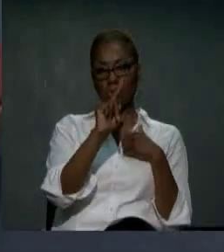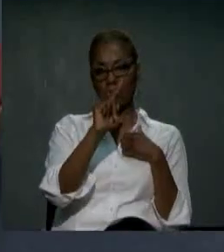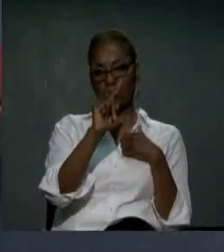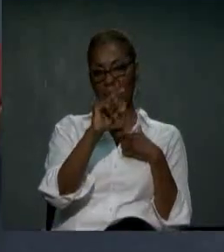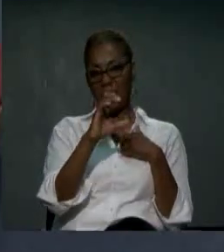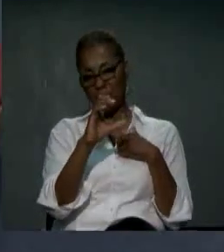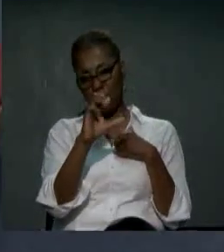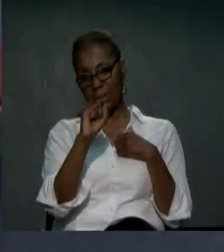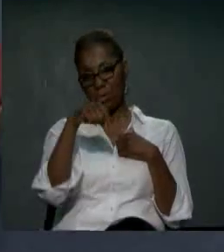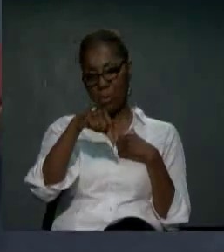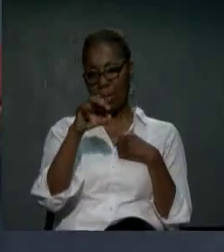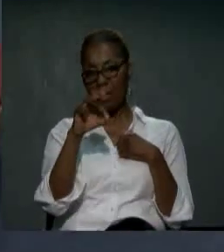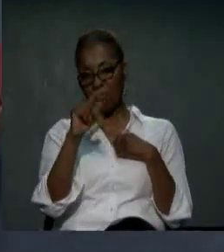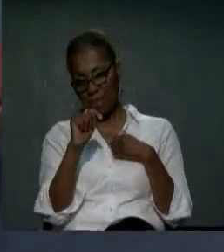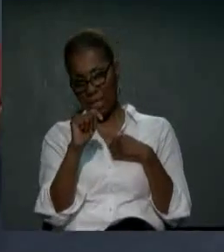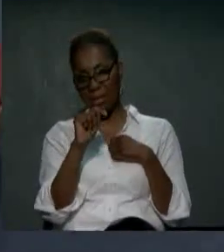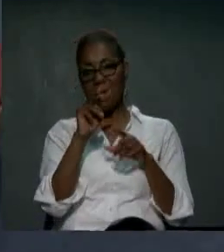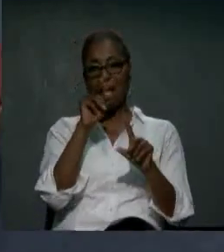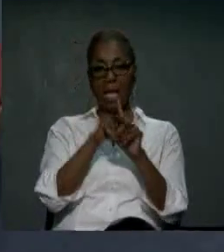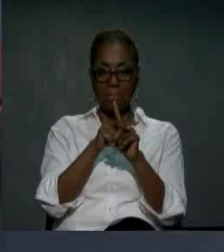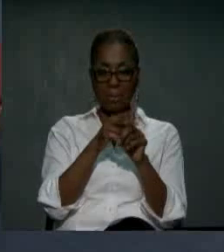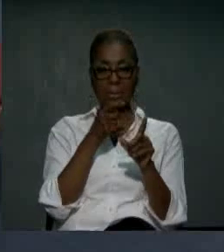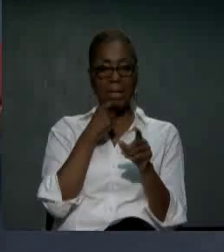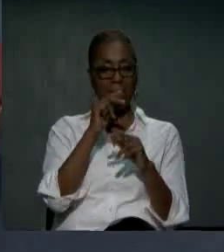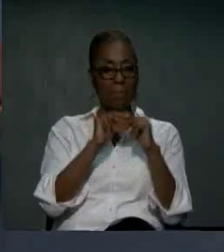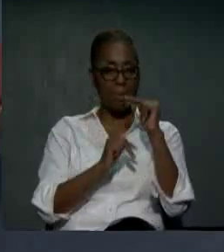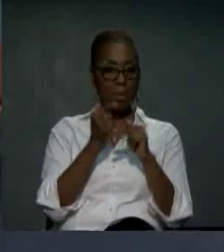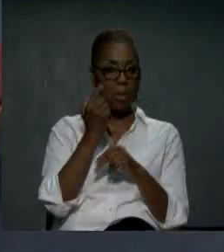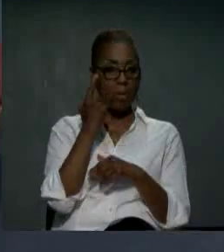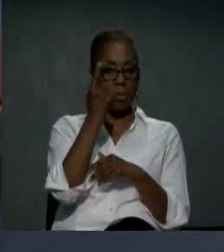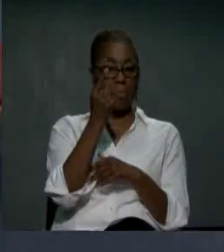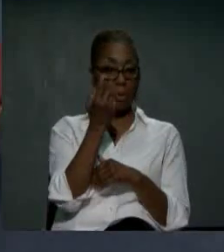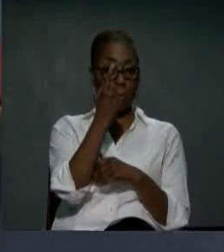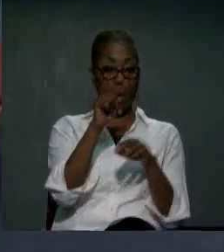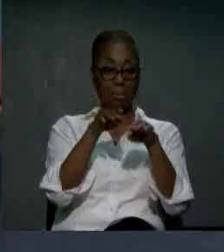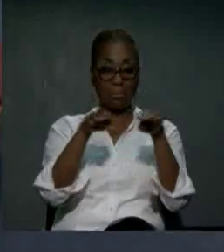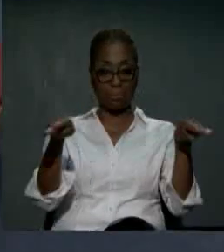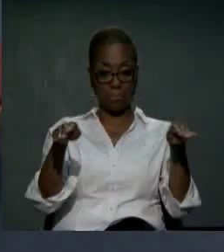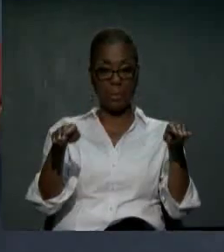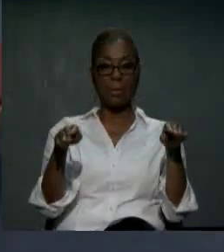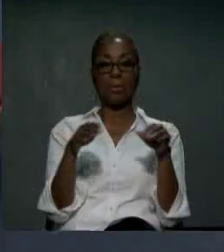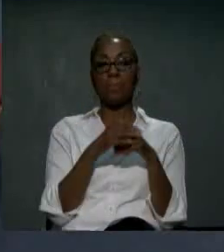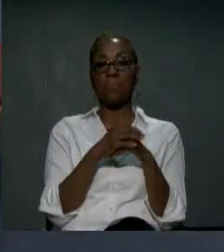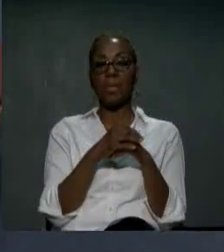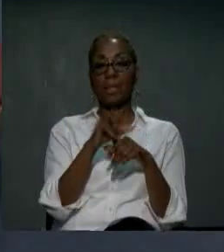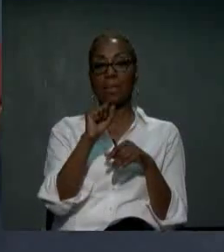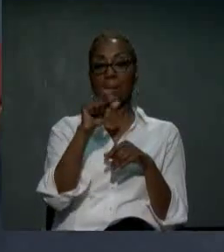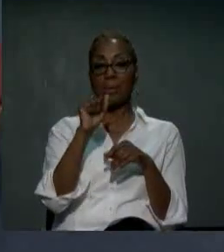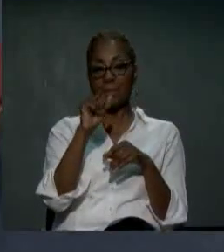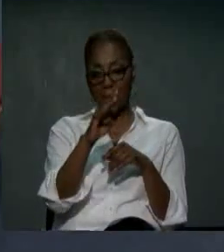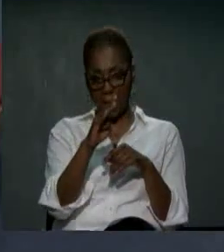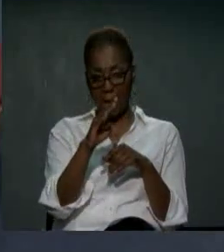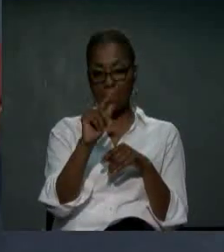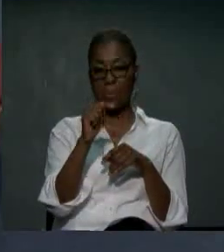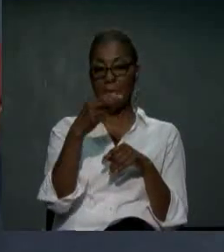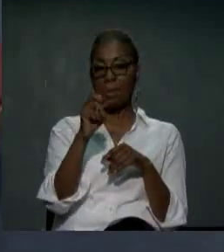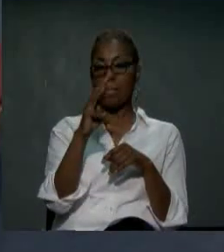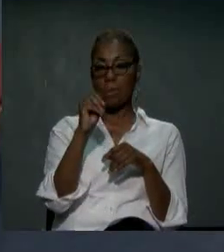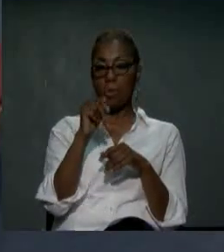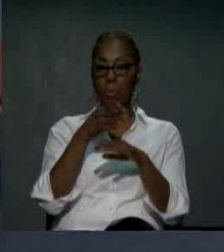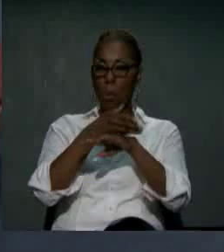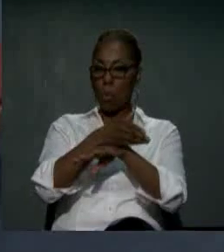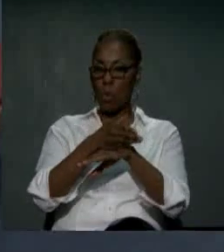square feet. The applicant indicates the buildings will be 1 story with a flat reinforced concrete slab, thermal insulated wood